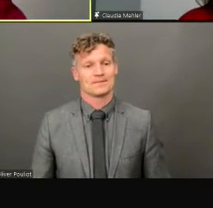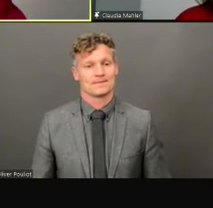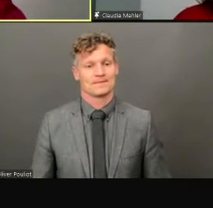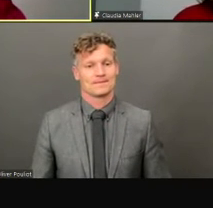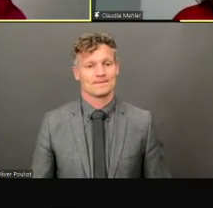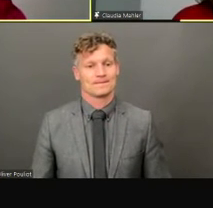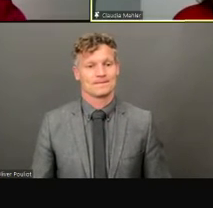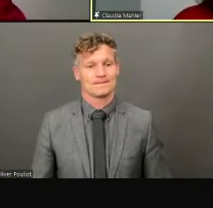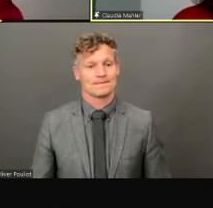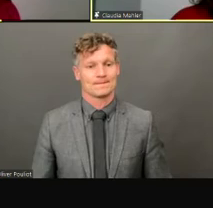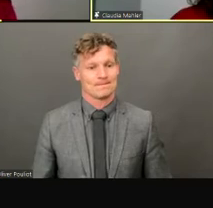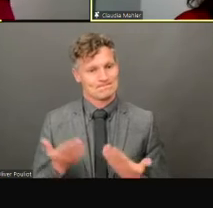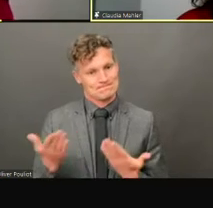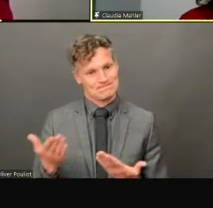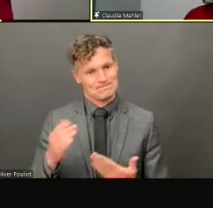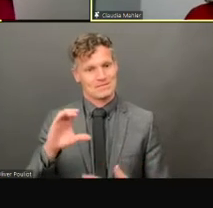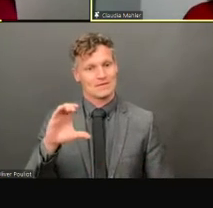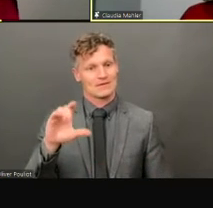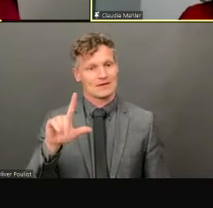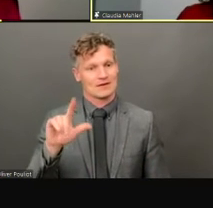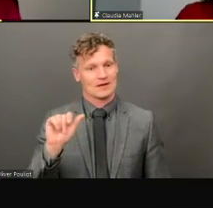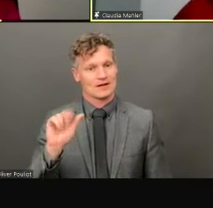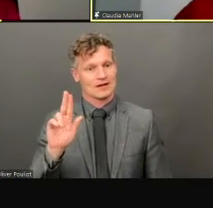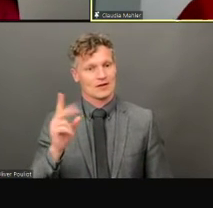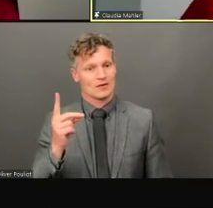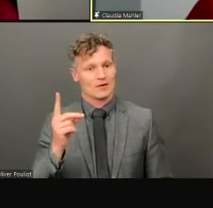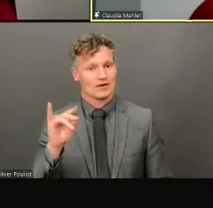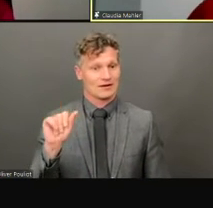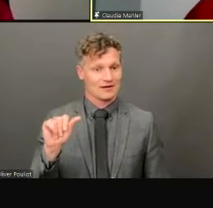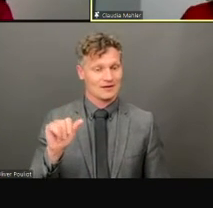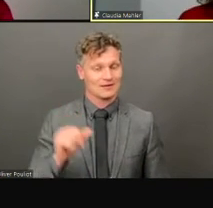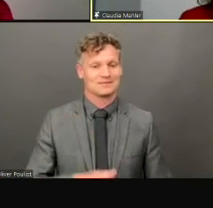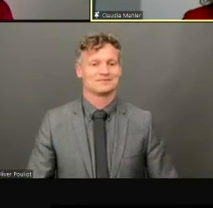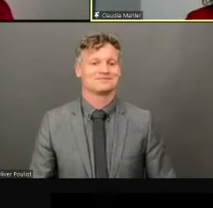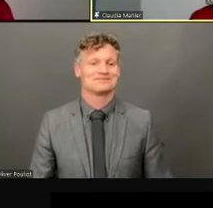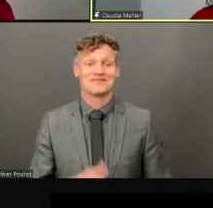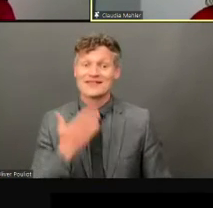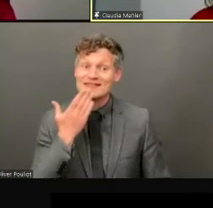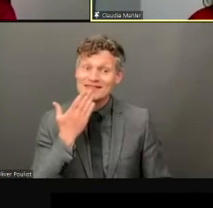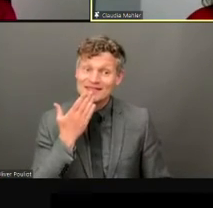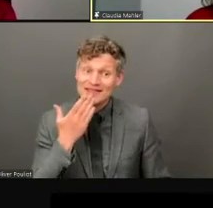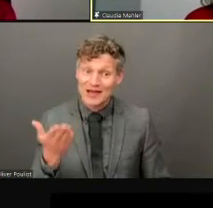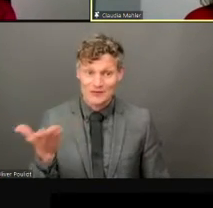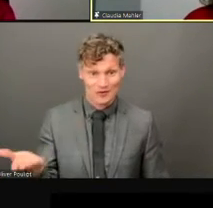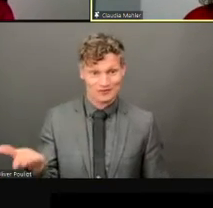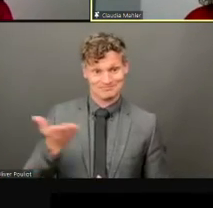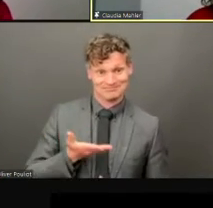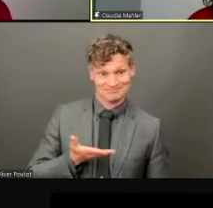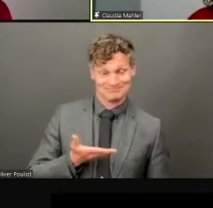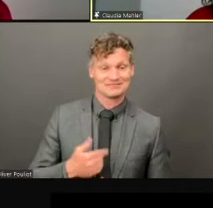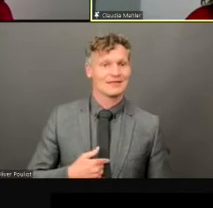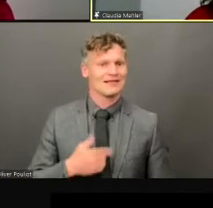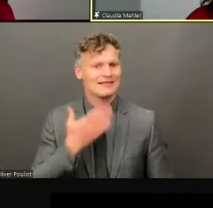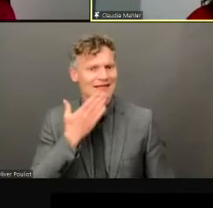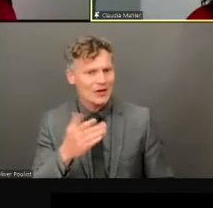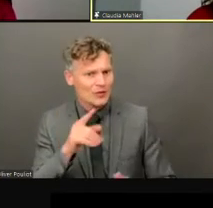Claudia. Yeah, thank you, Jared, for giving me the floor. And Nina, thanks for the excellent questions. And